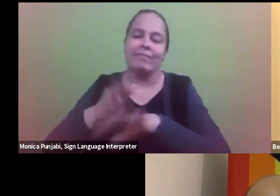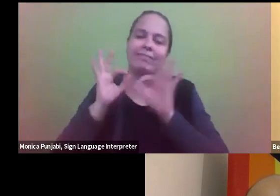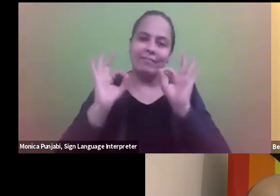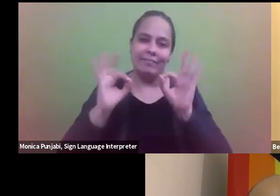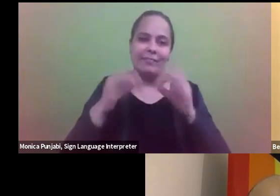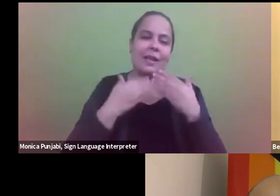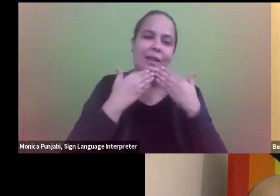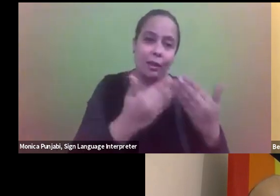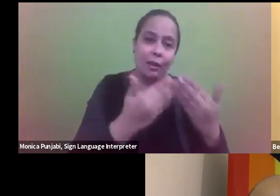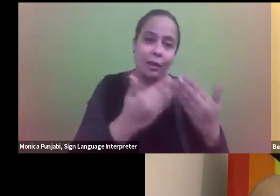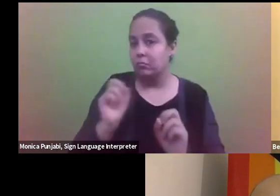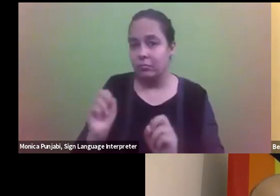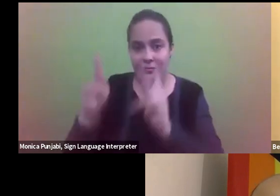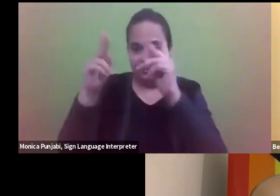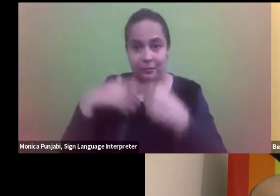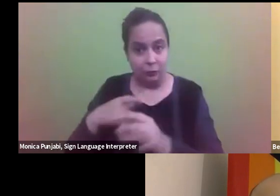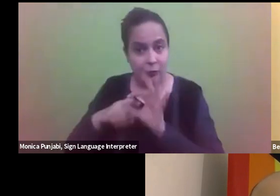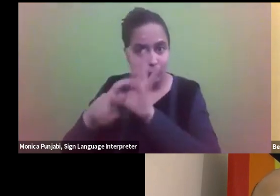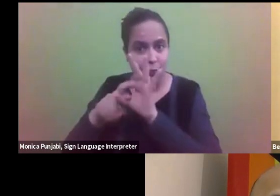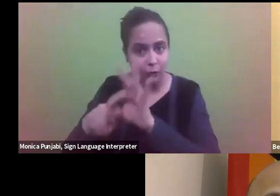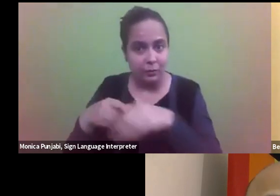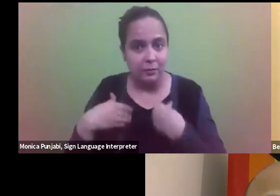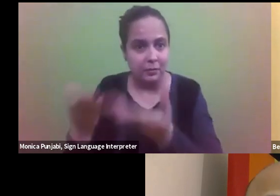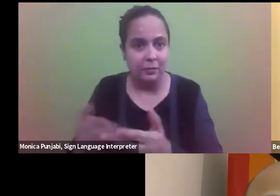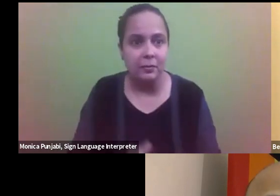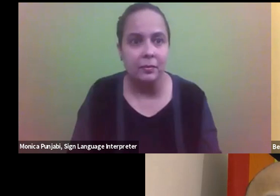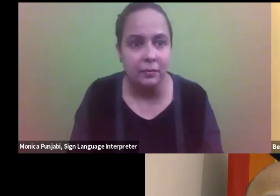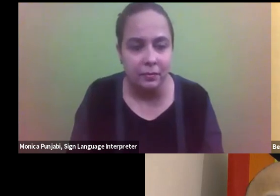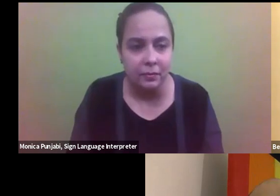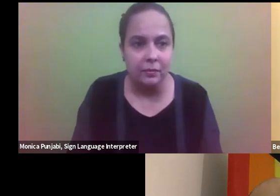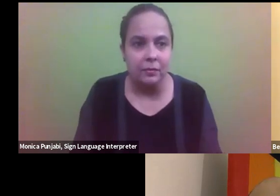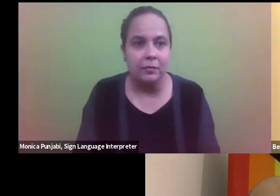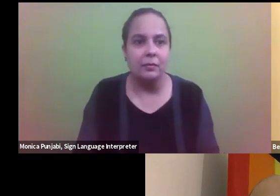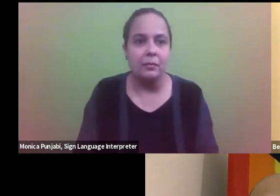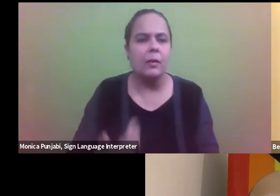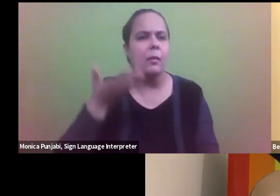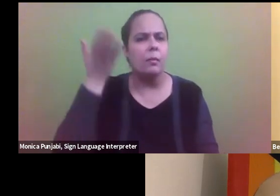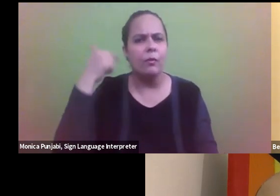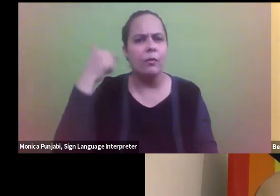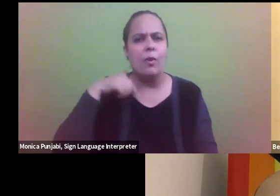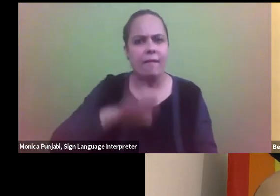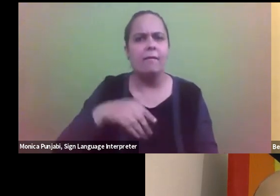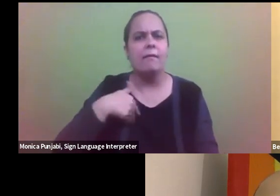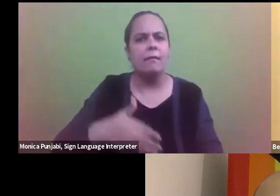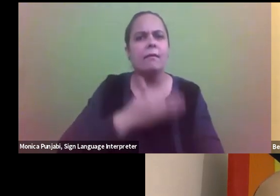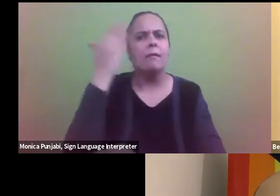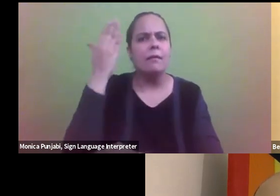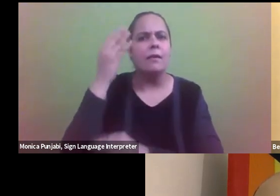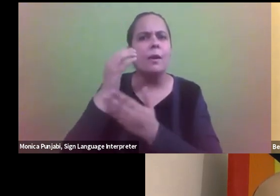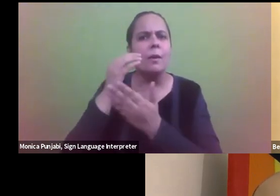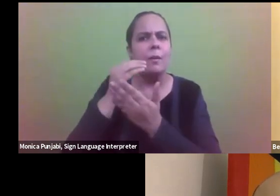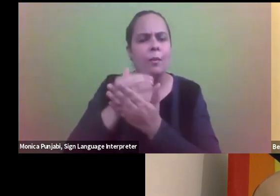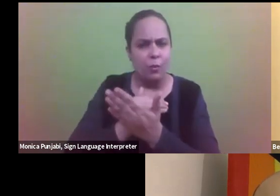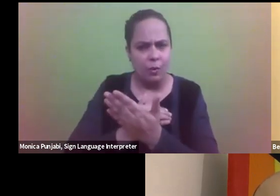ask you a question? Let's go back to a program that we had at the consulate. We hosted Dalit